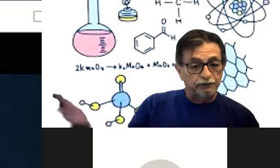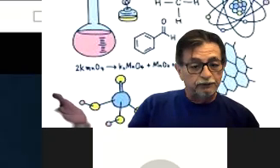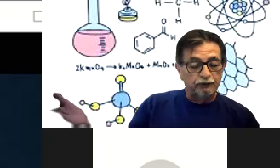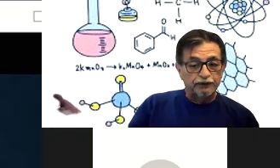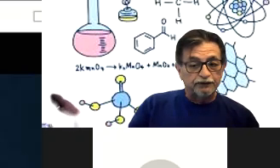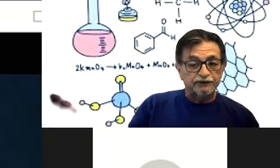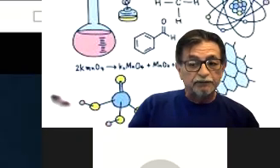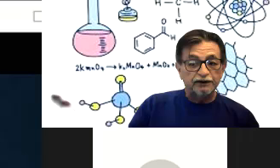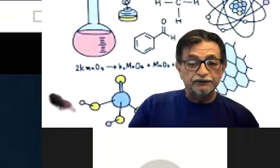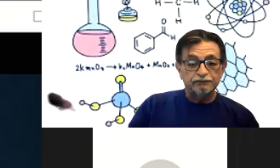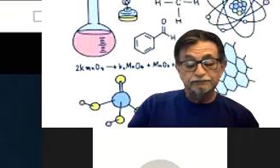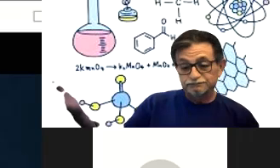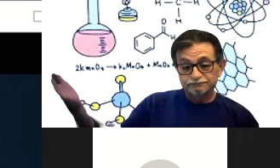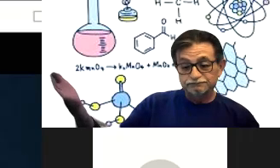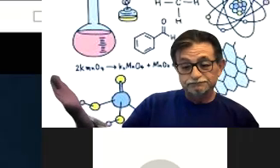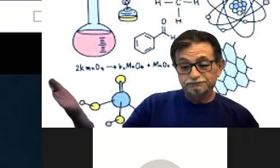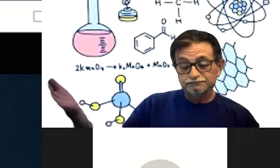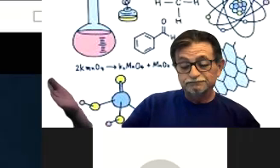dressing, does it mix?